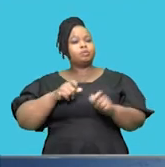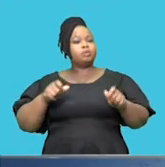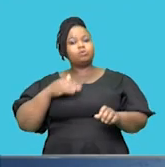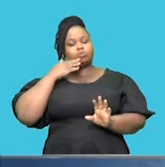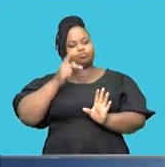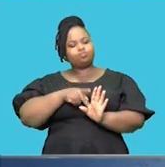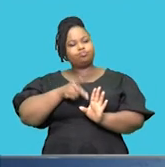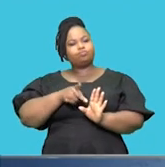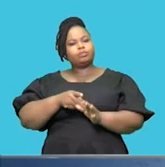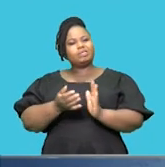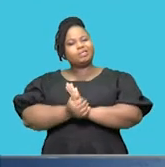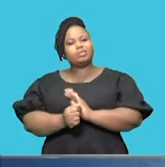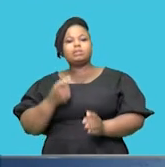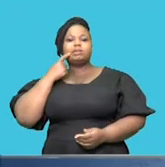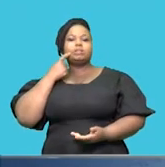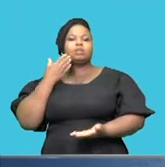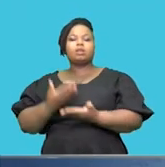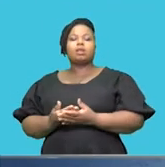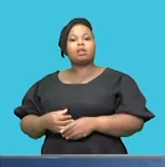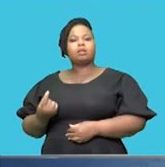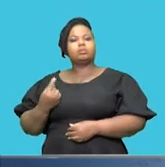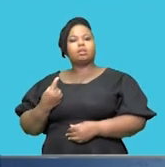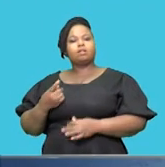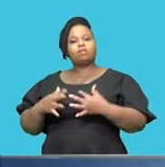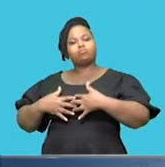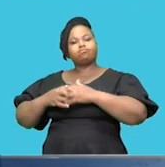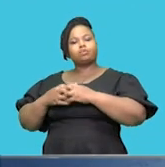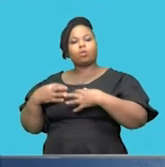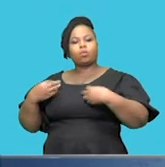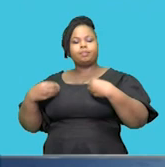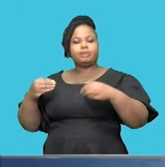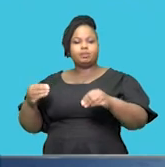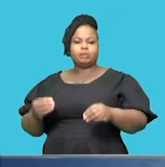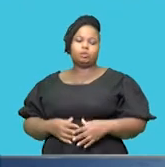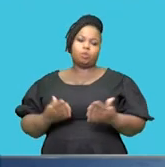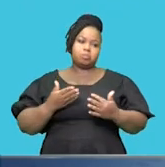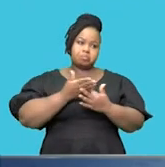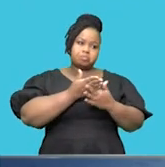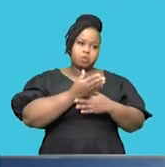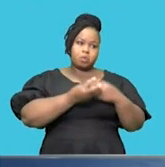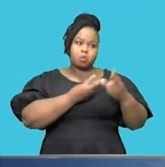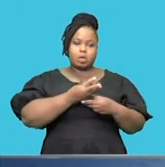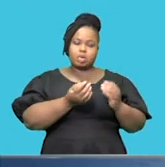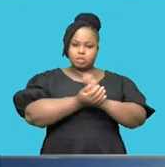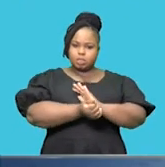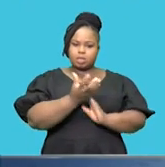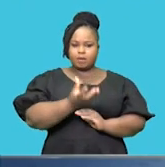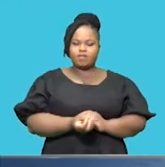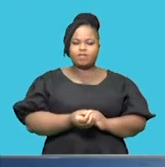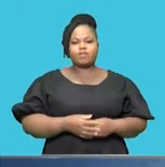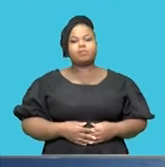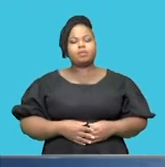skills necessary to be self-employed, to access work-related employability skills of being